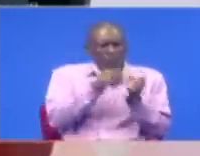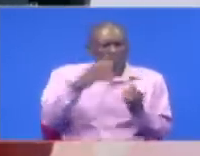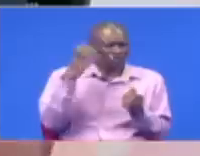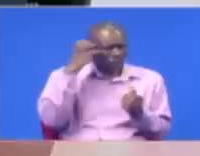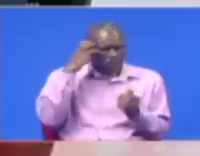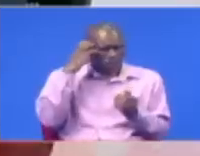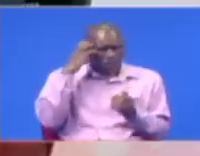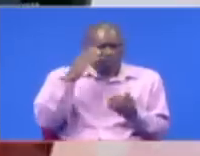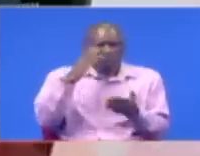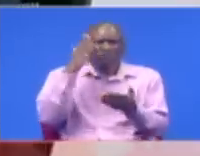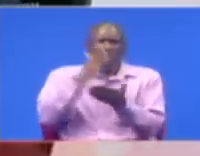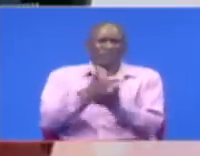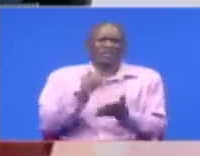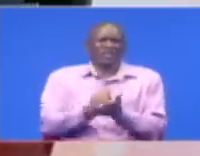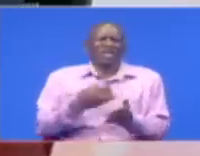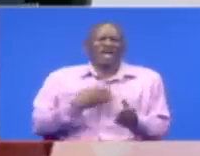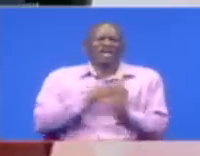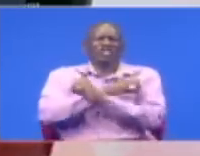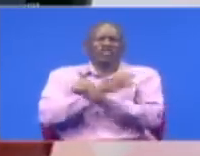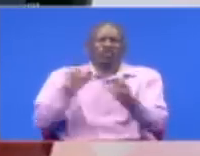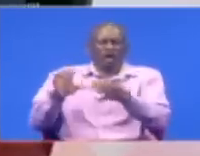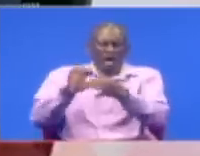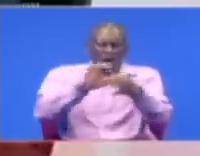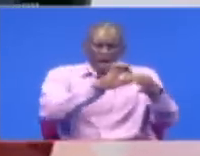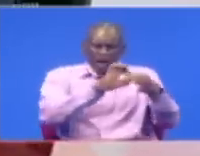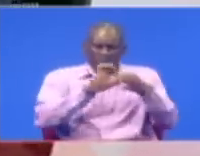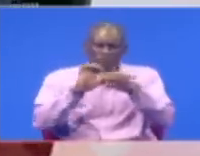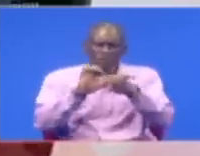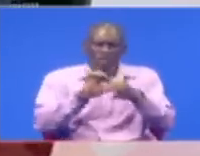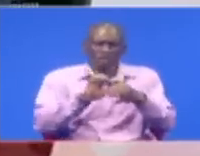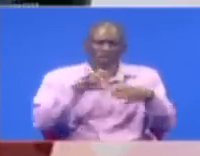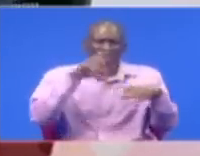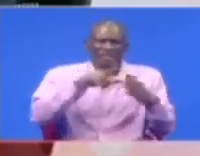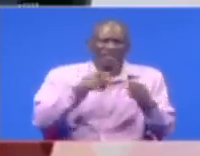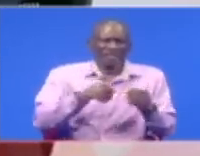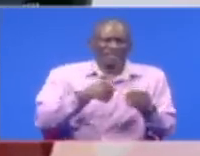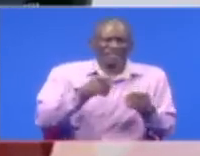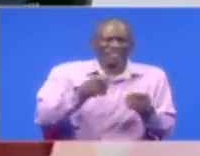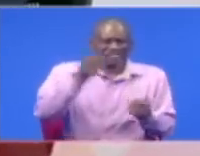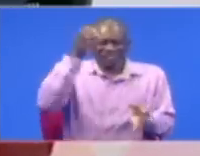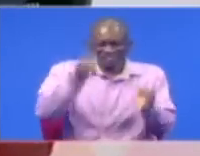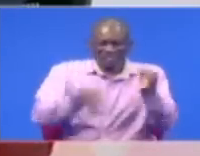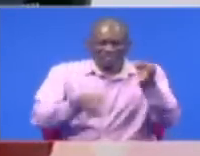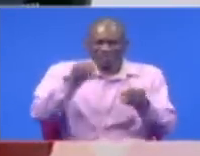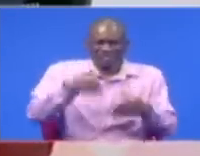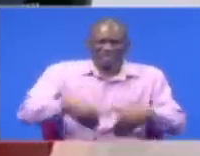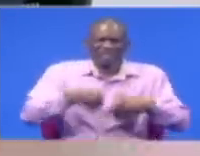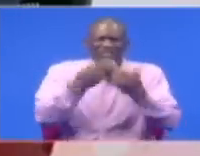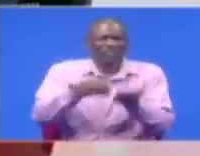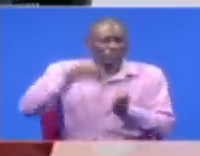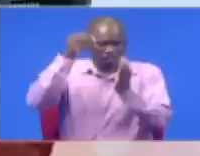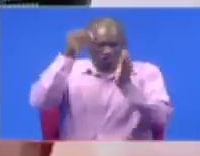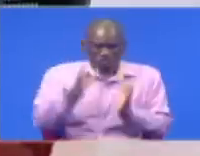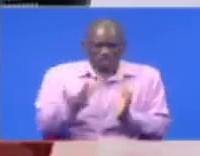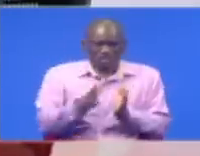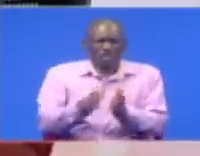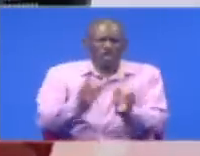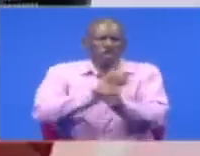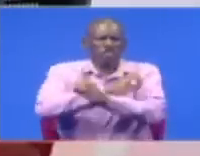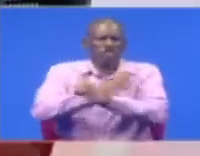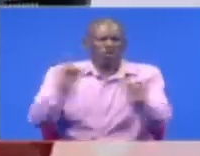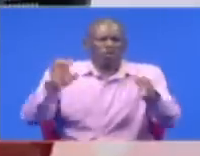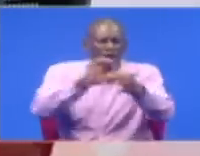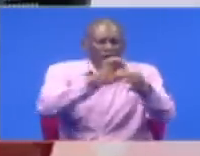college is the fact that there was no harmony in the sentences that are awarded to students. There's no